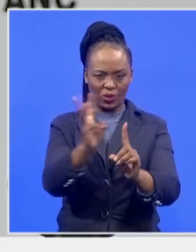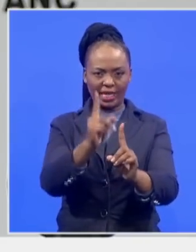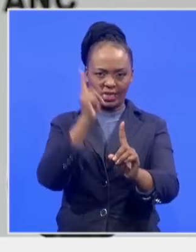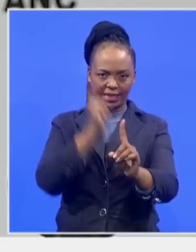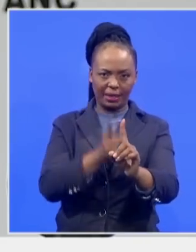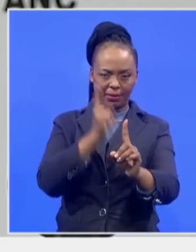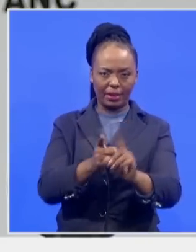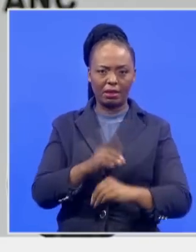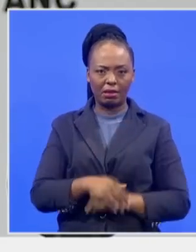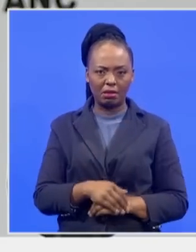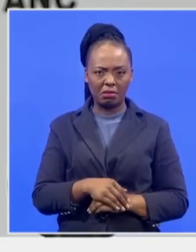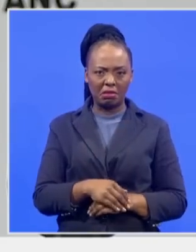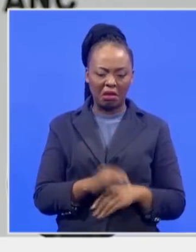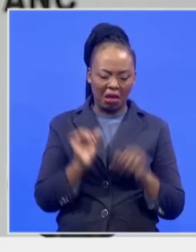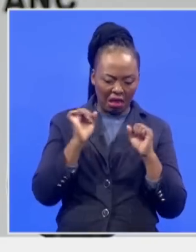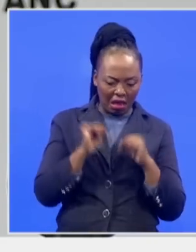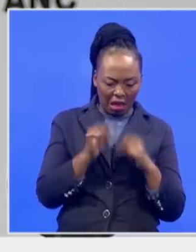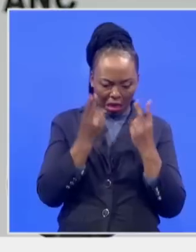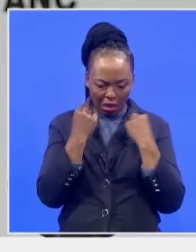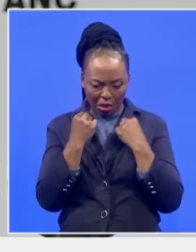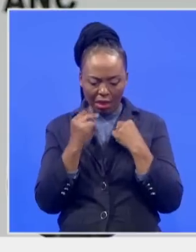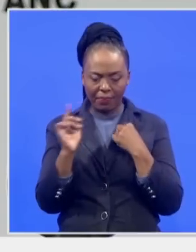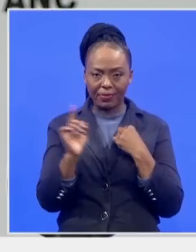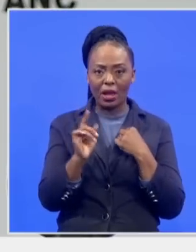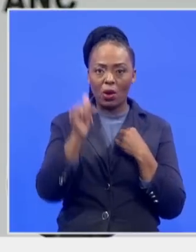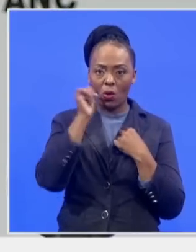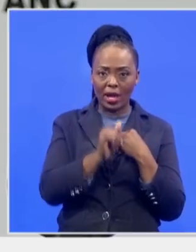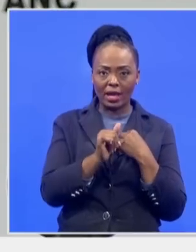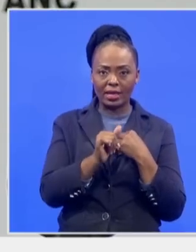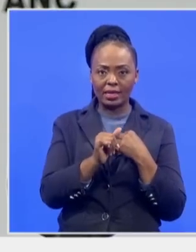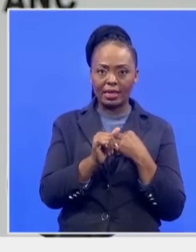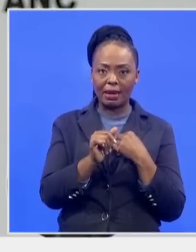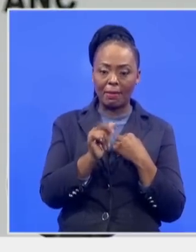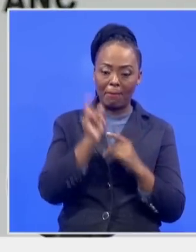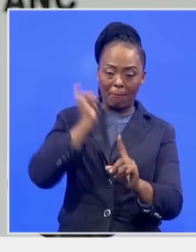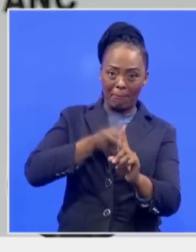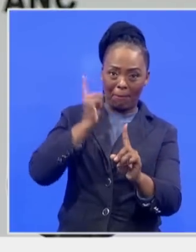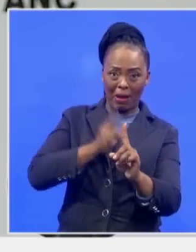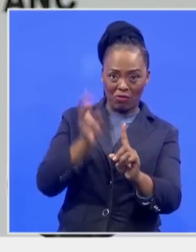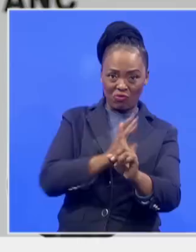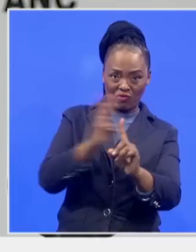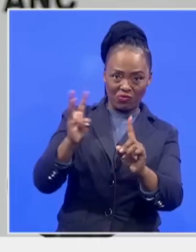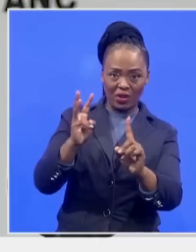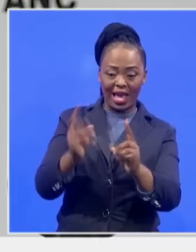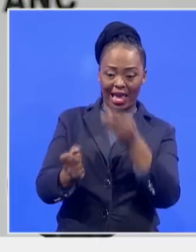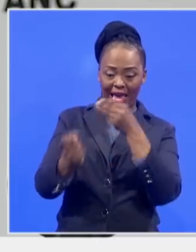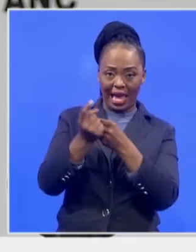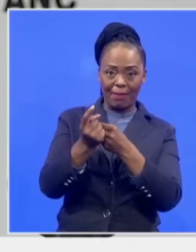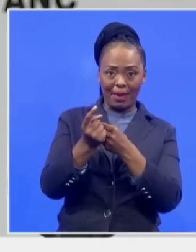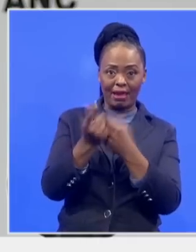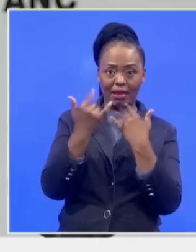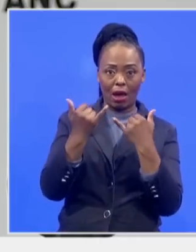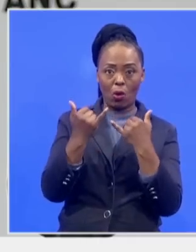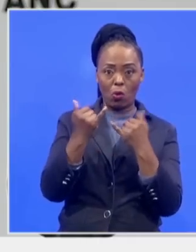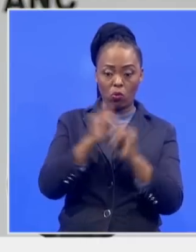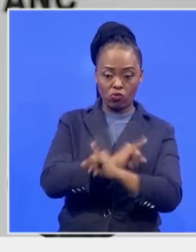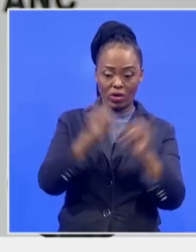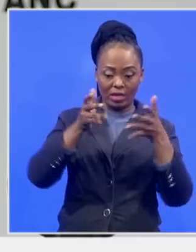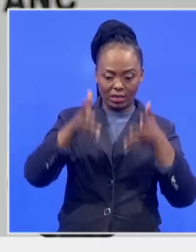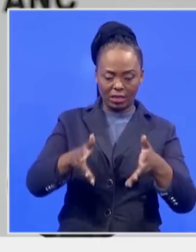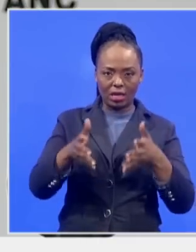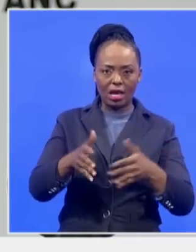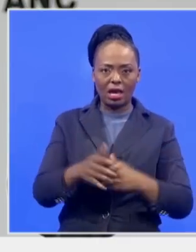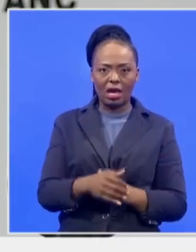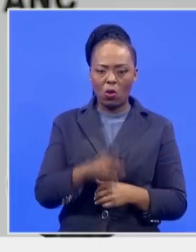no surrender. The days when ill discipline looms large in the organization are